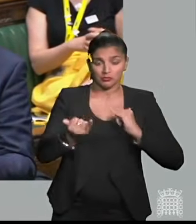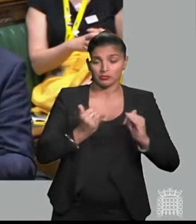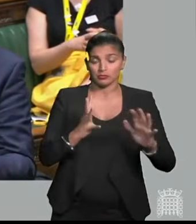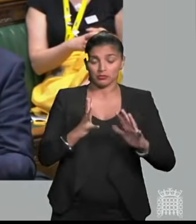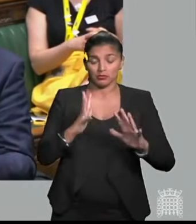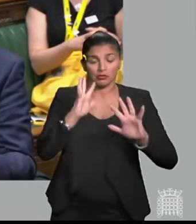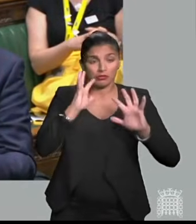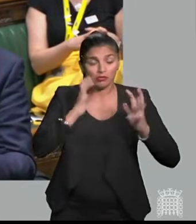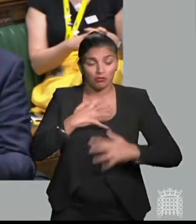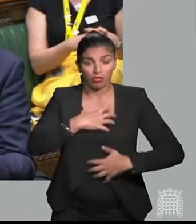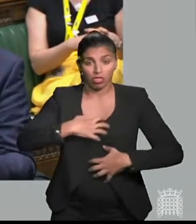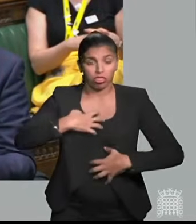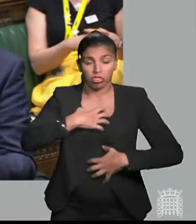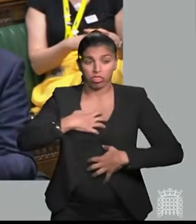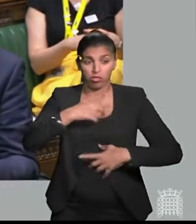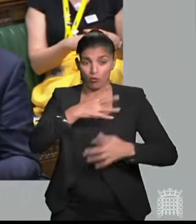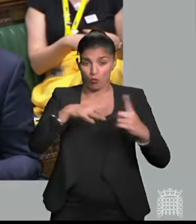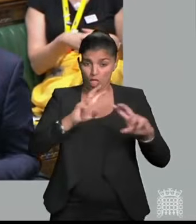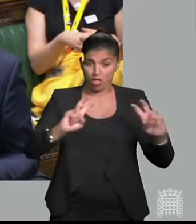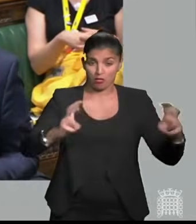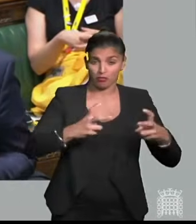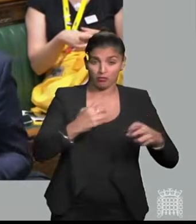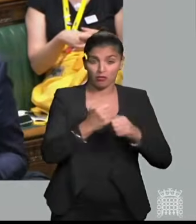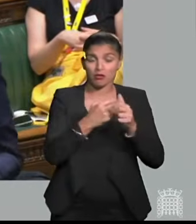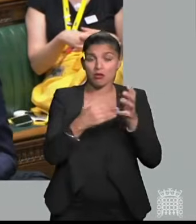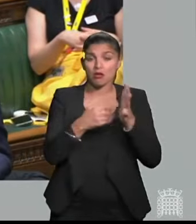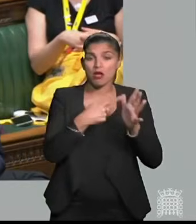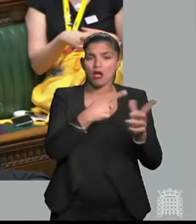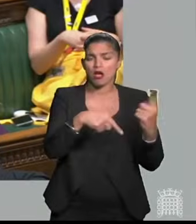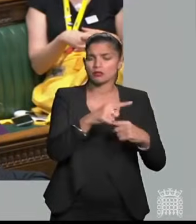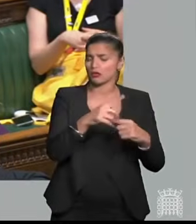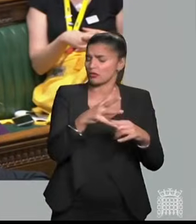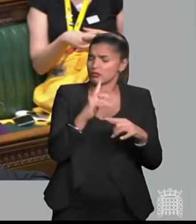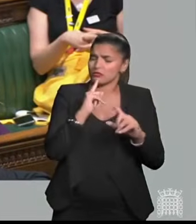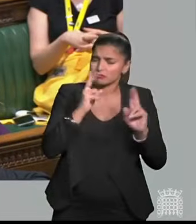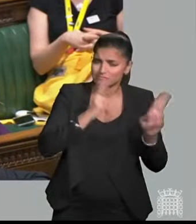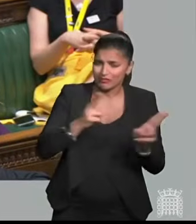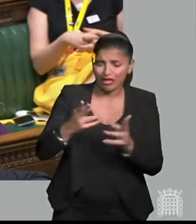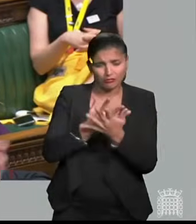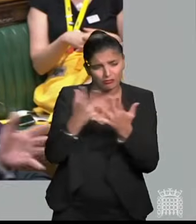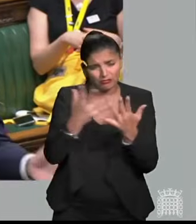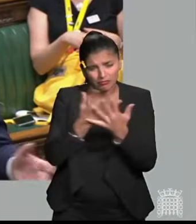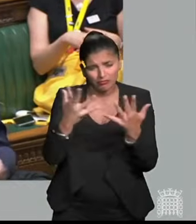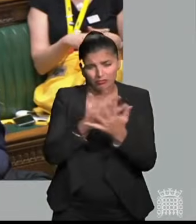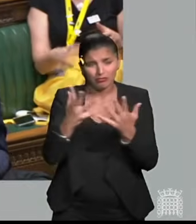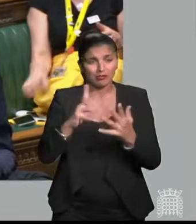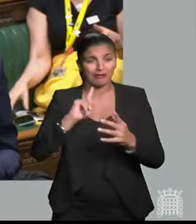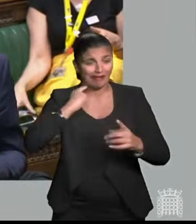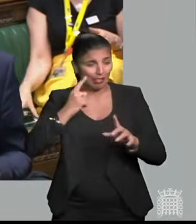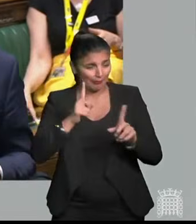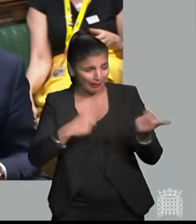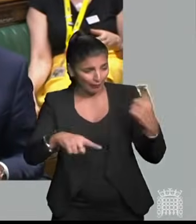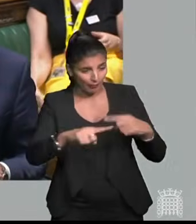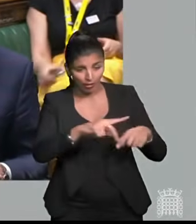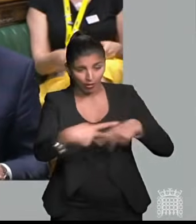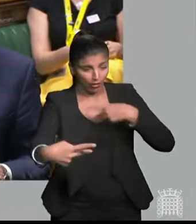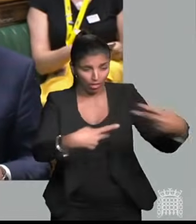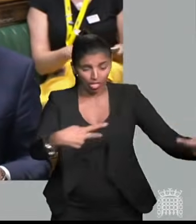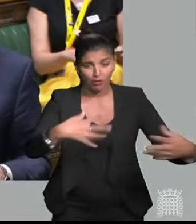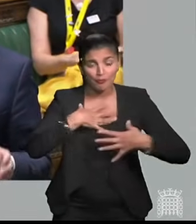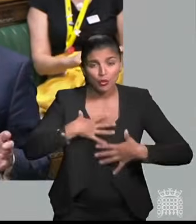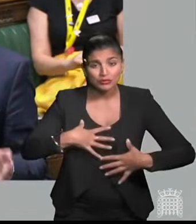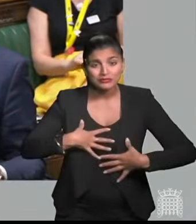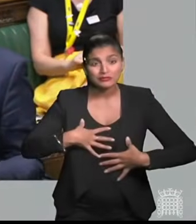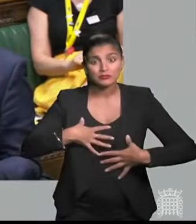in Gaza, have been describing the horrors of death and indiscriminate killings everywhere. Members of her family were hit yesterday by a rocket from a